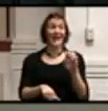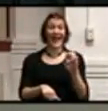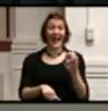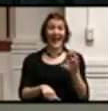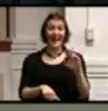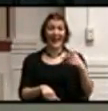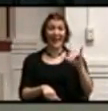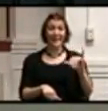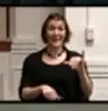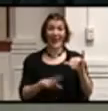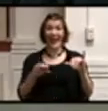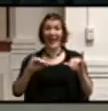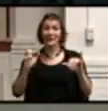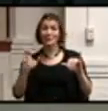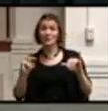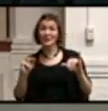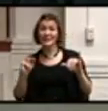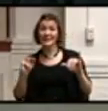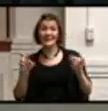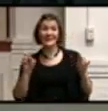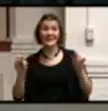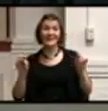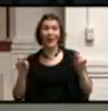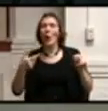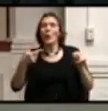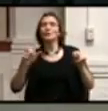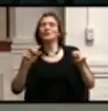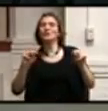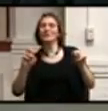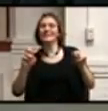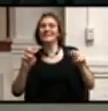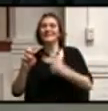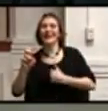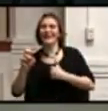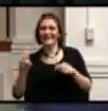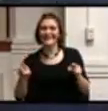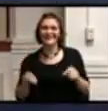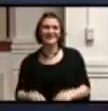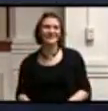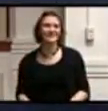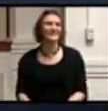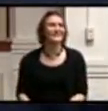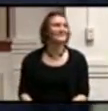that fair to say? And Jean, maybe. I wanted to sit with him. Okay. You four gentlemen, like,